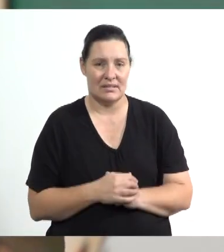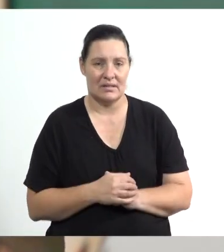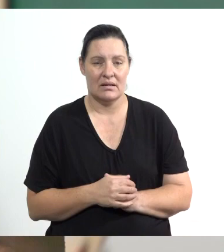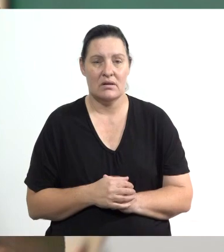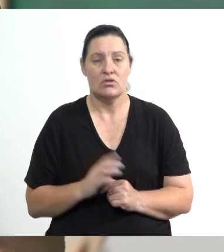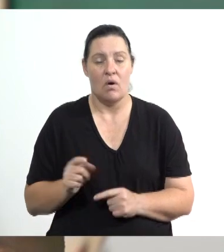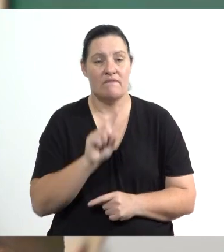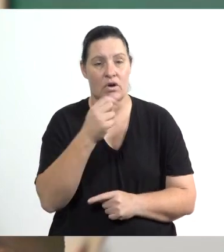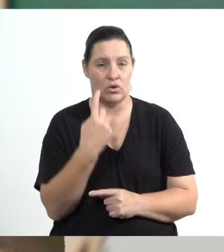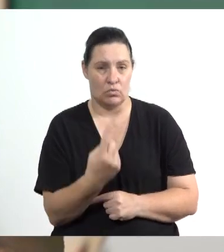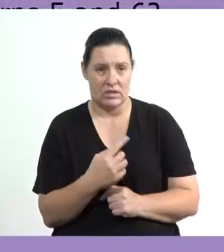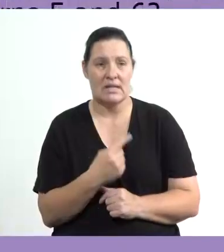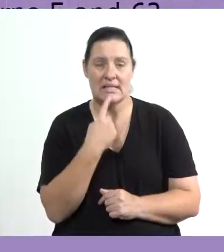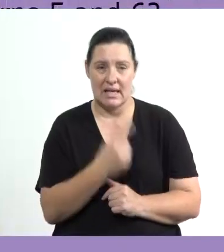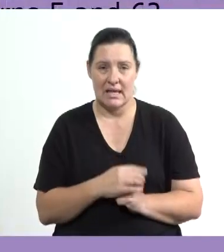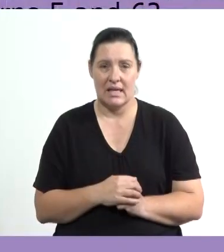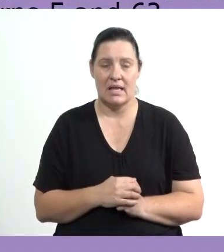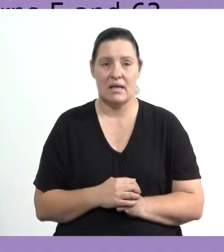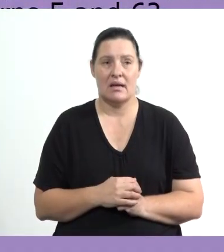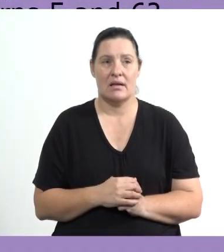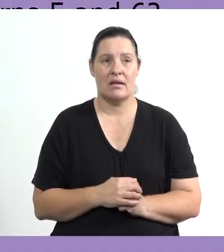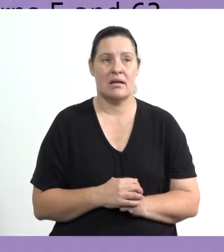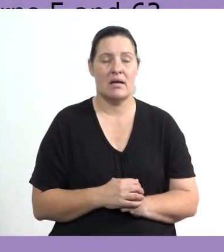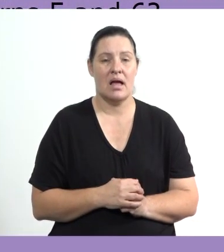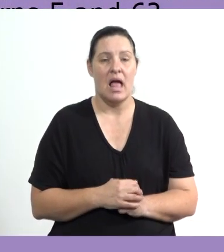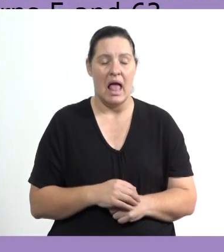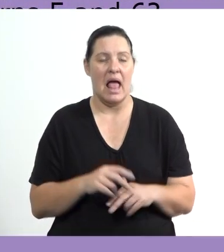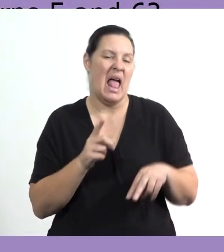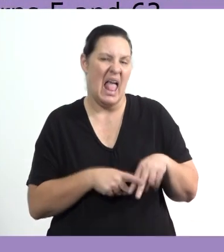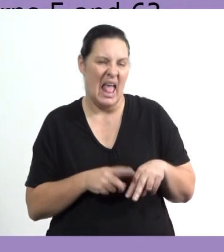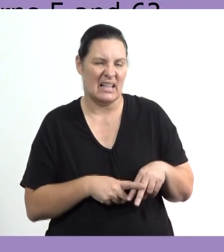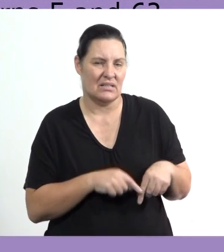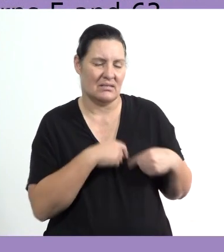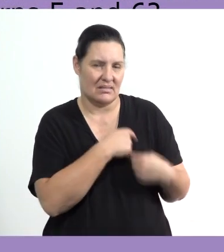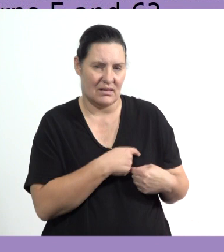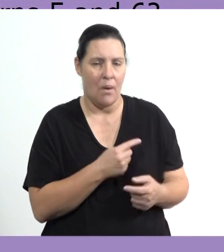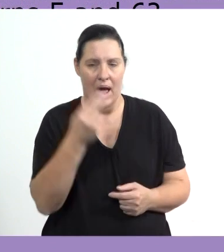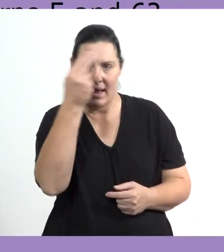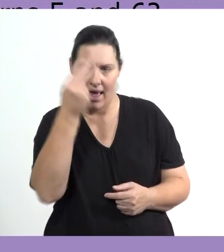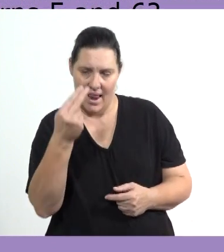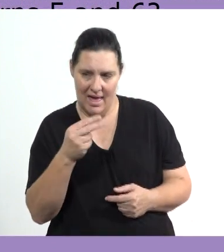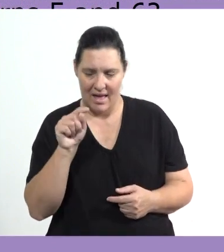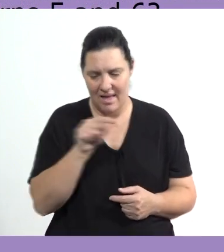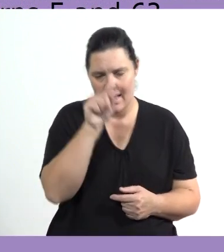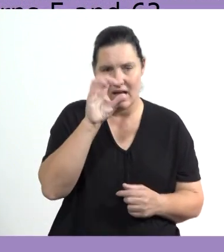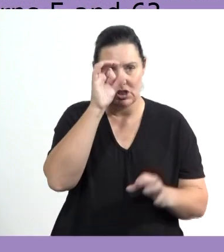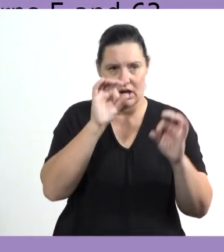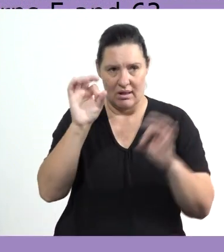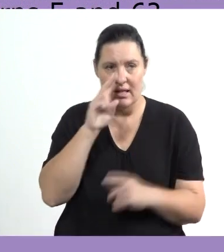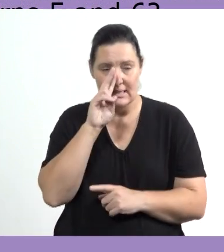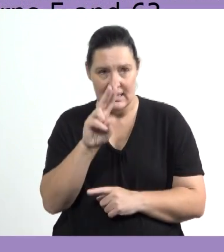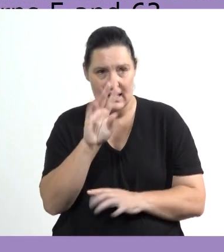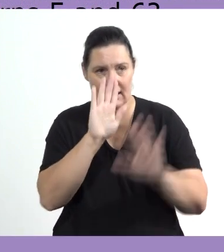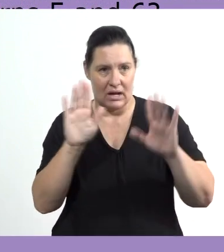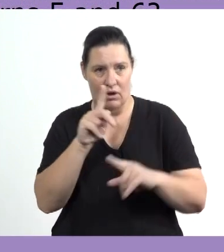it. So our first question here says that AIDS ribbons are made by coloring in the circles. So as we can see in